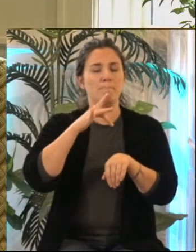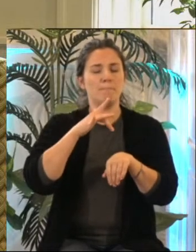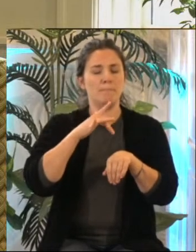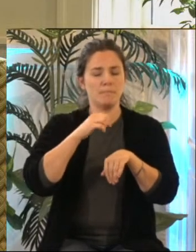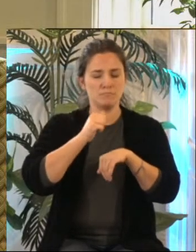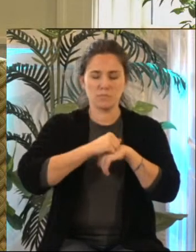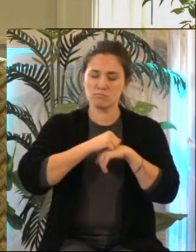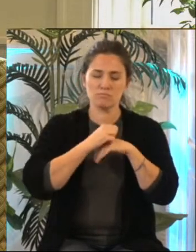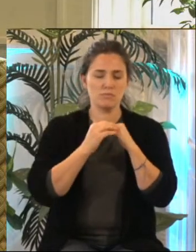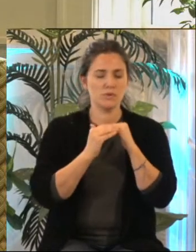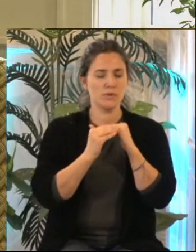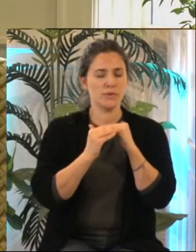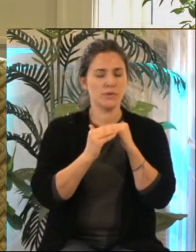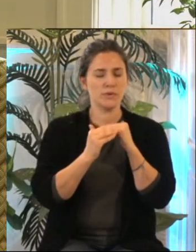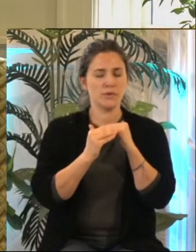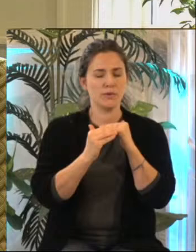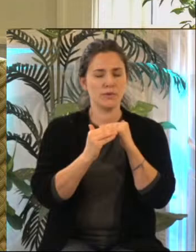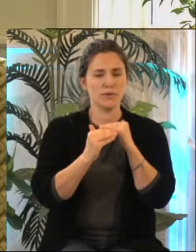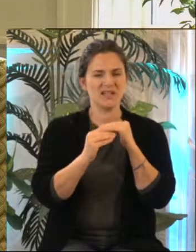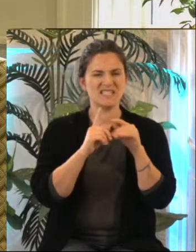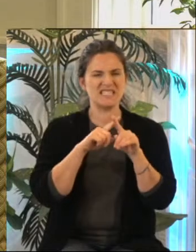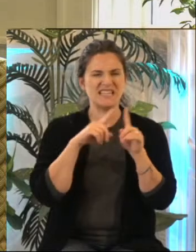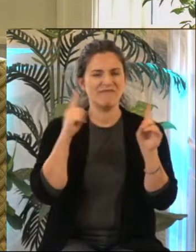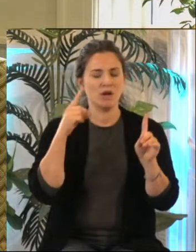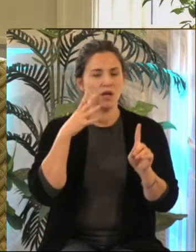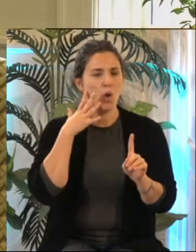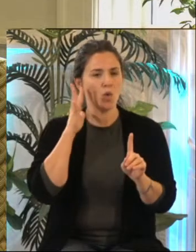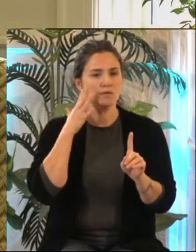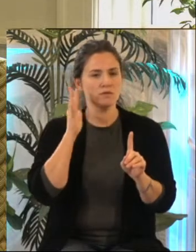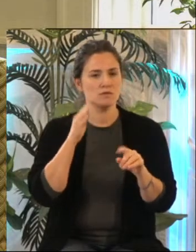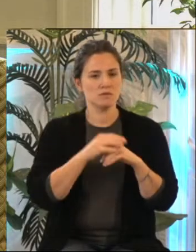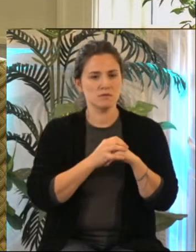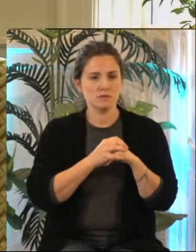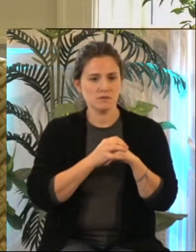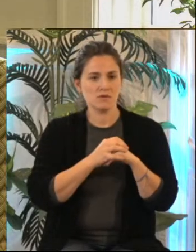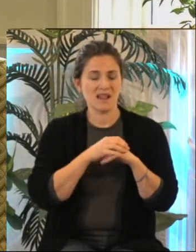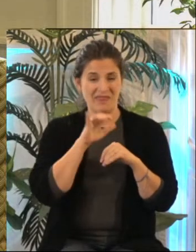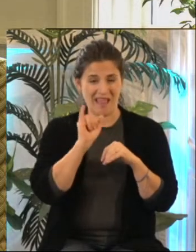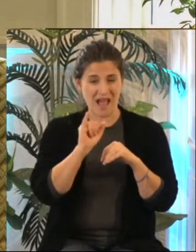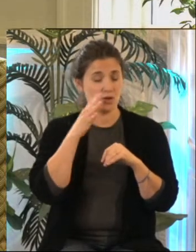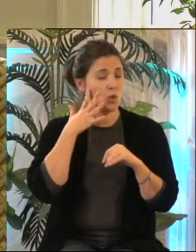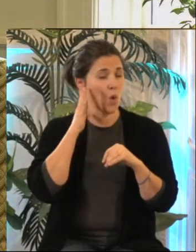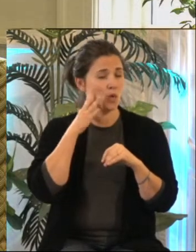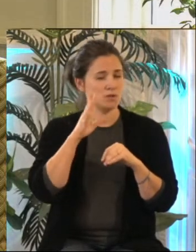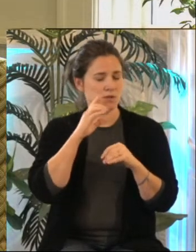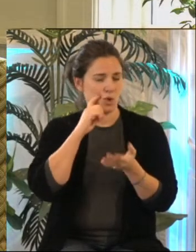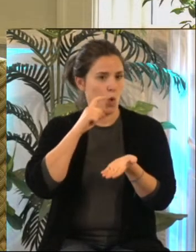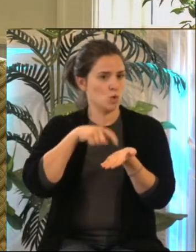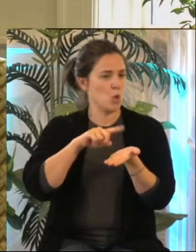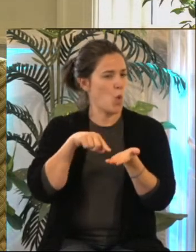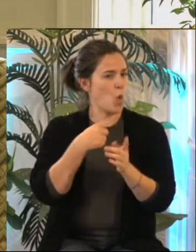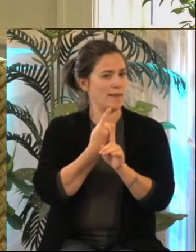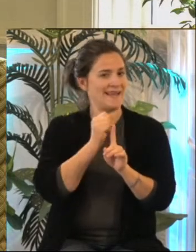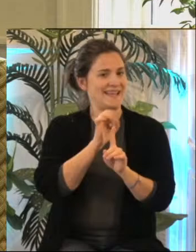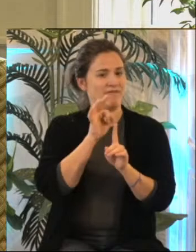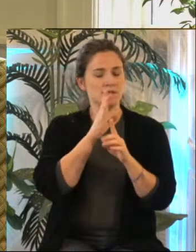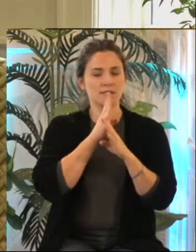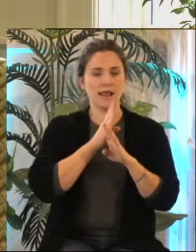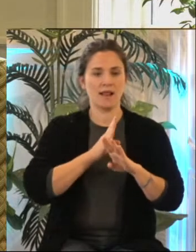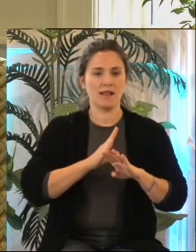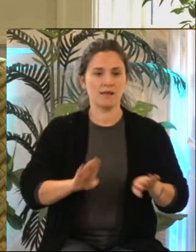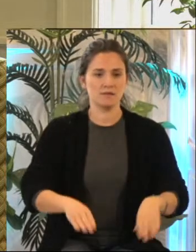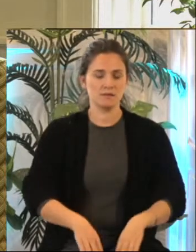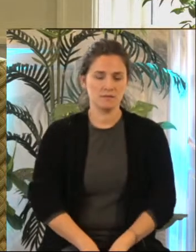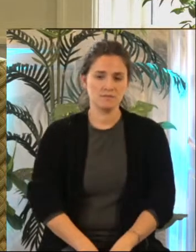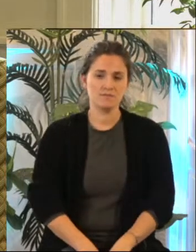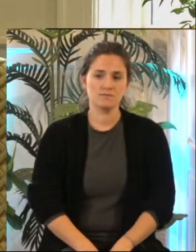a deeper note which only becomes apparent in silence. In this stillness, he